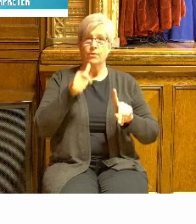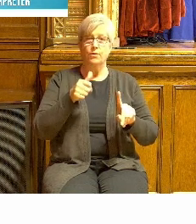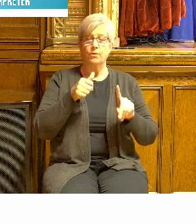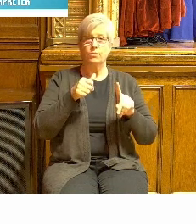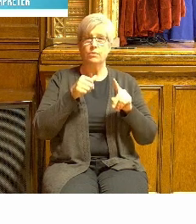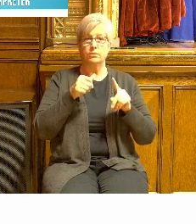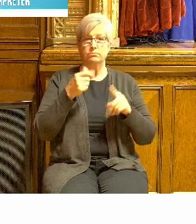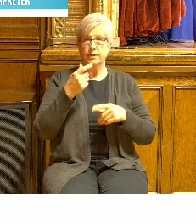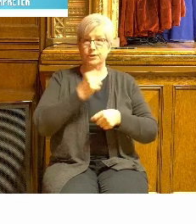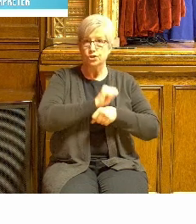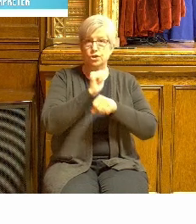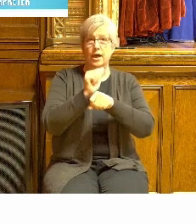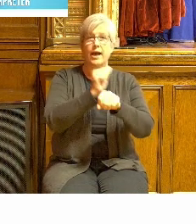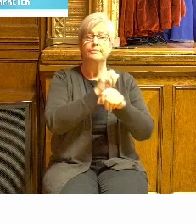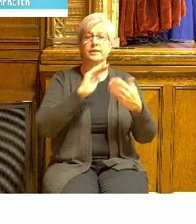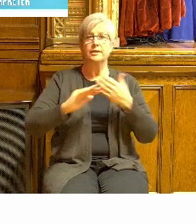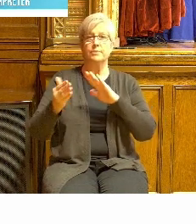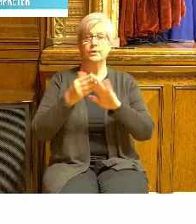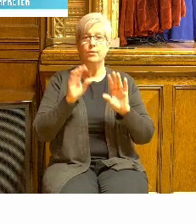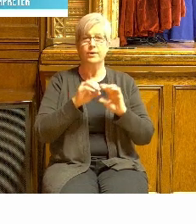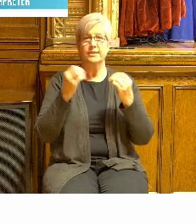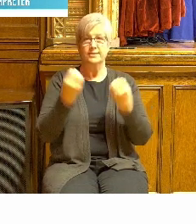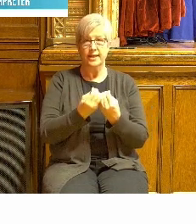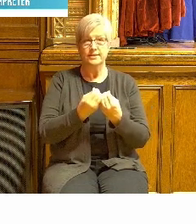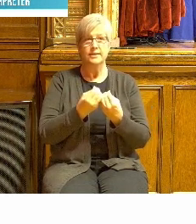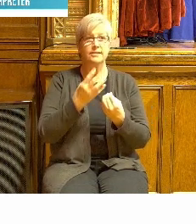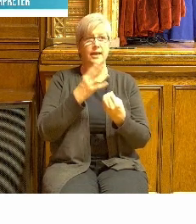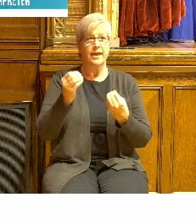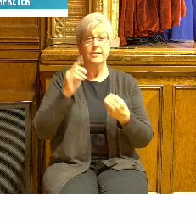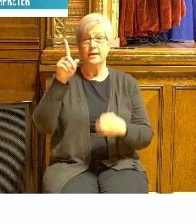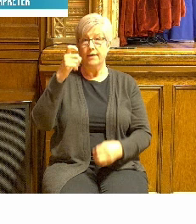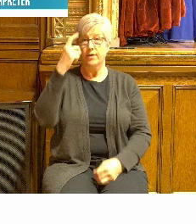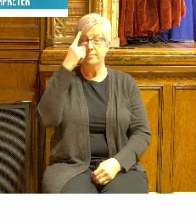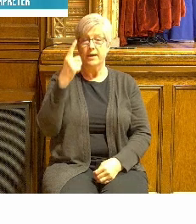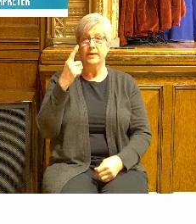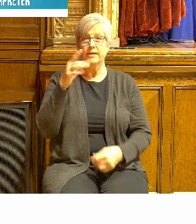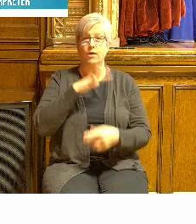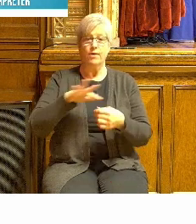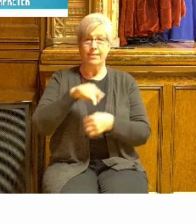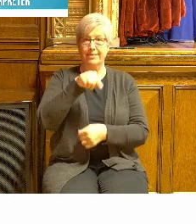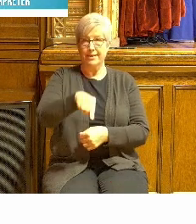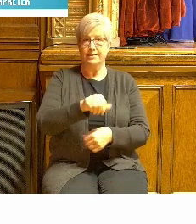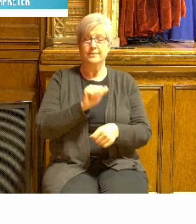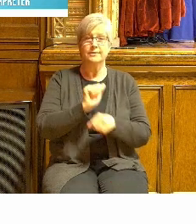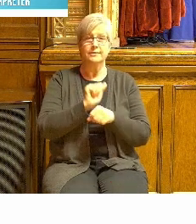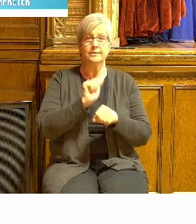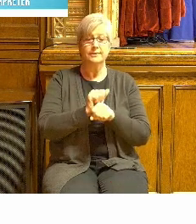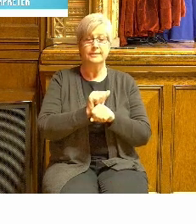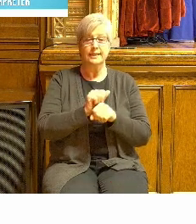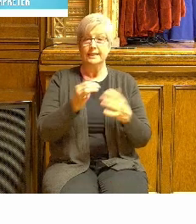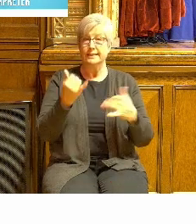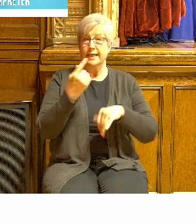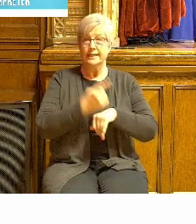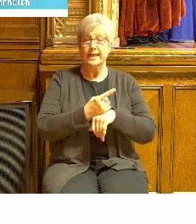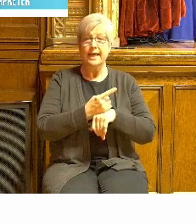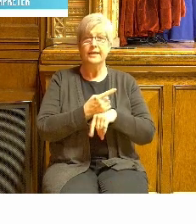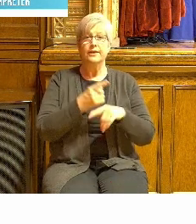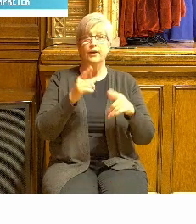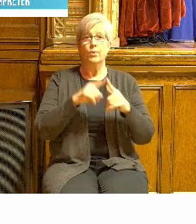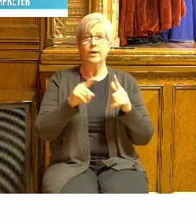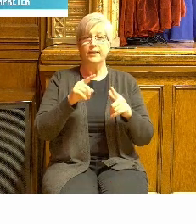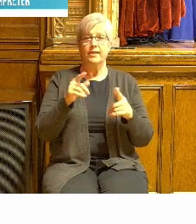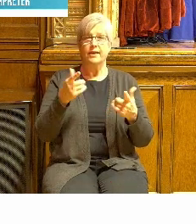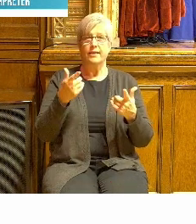fought at our jobs and in our community organizations and in our government around this kind of work. Even today, with a filling in of the inner